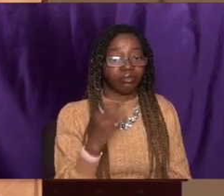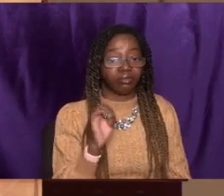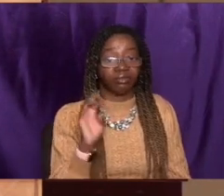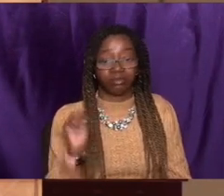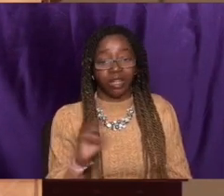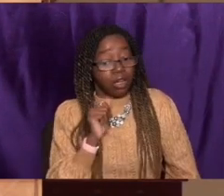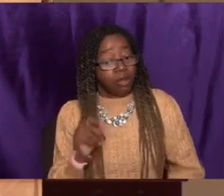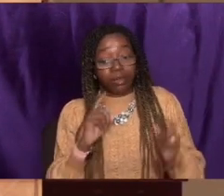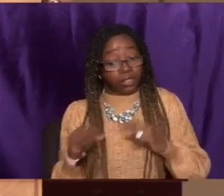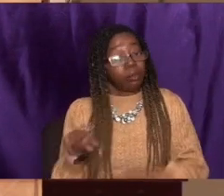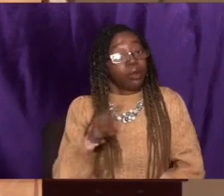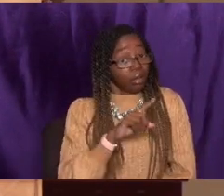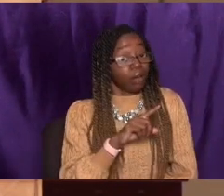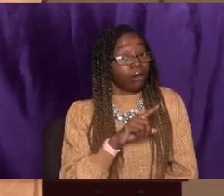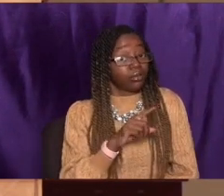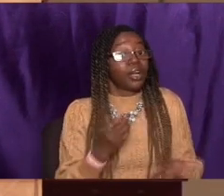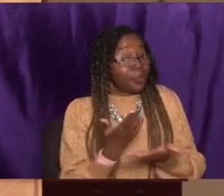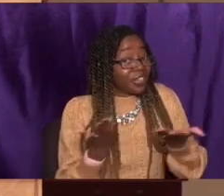I ain't talking about y'all, but